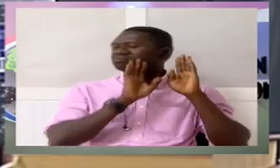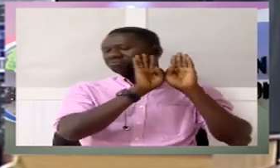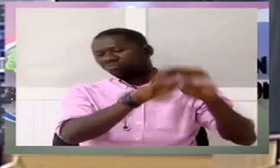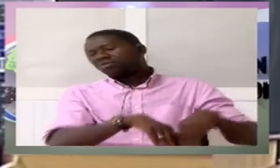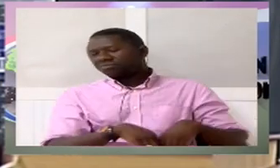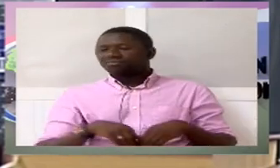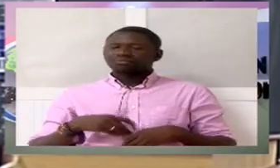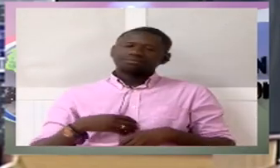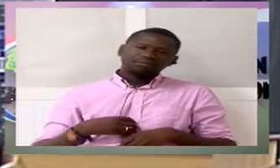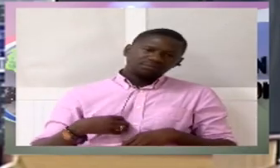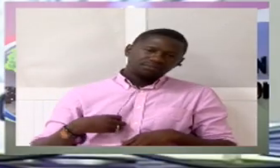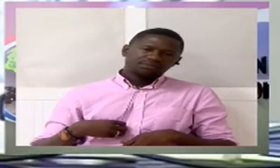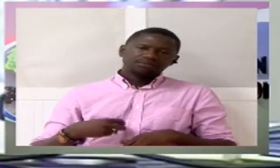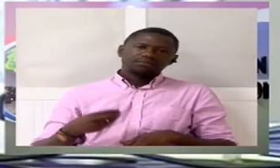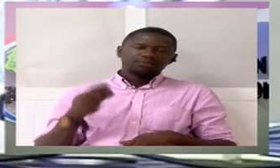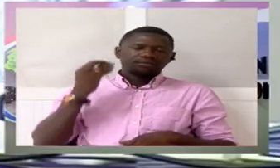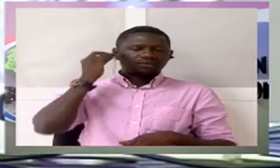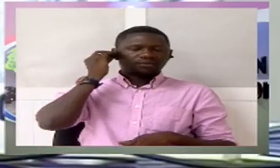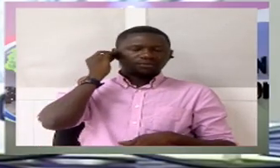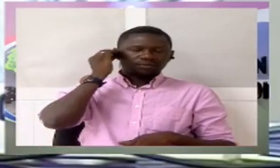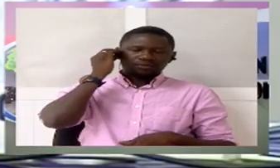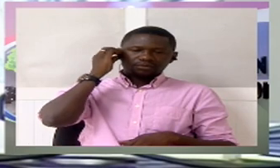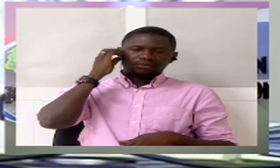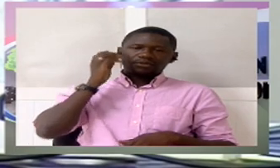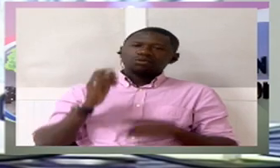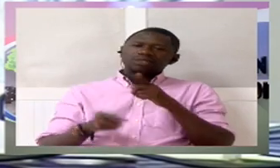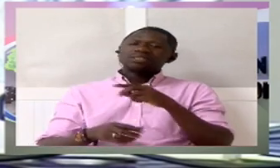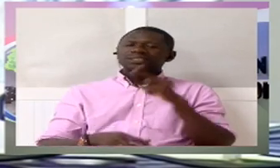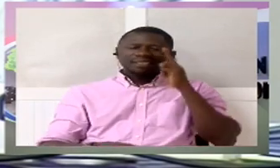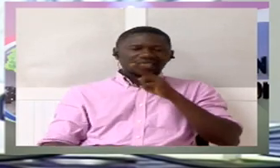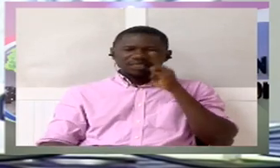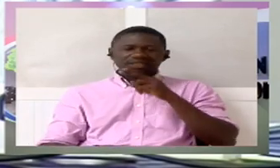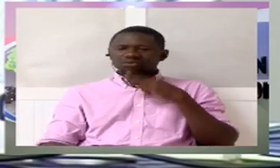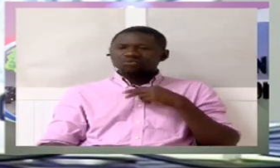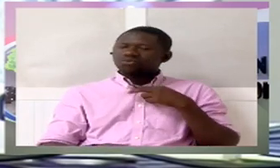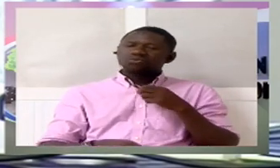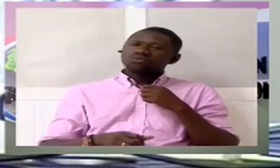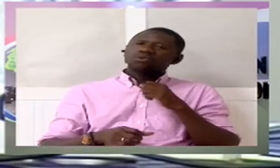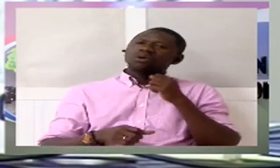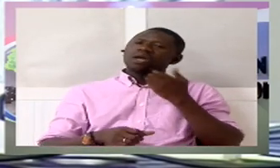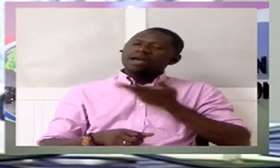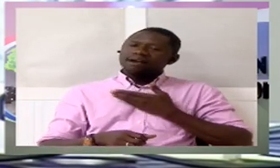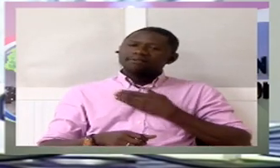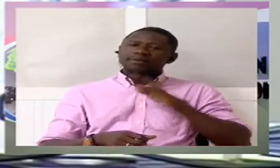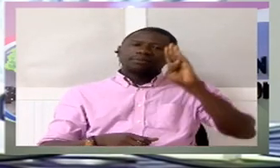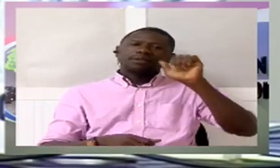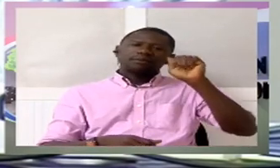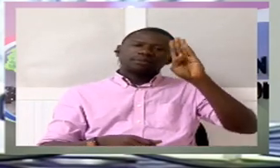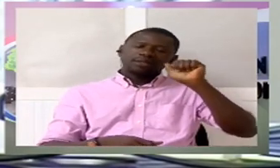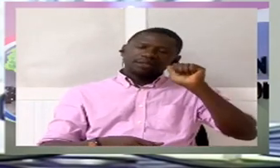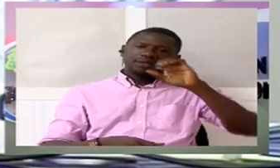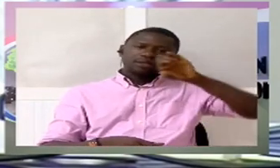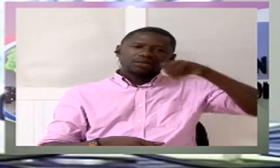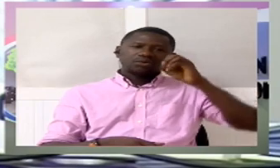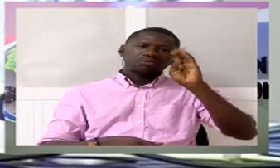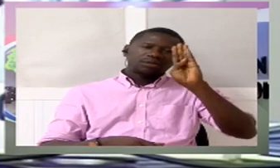that. But these efforts to get Baba Job released or to solve the problem was not only limited